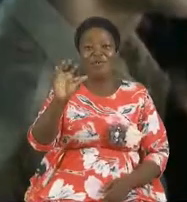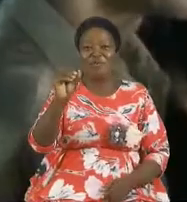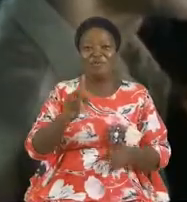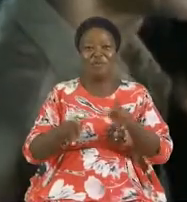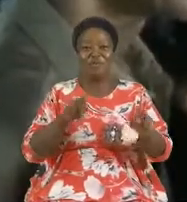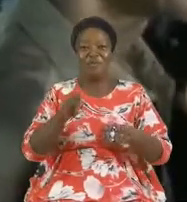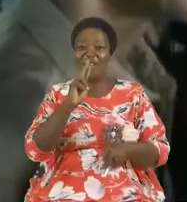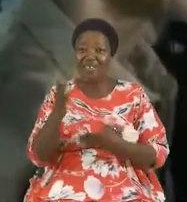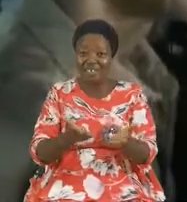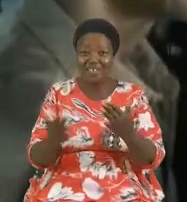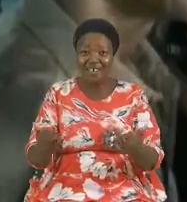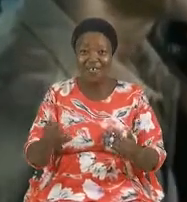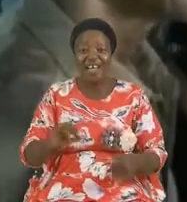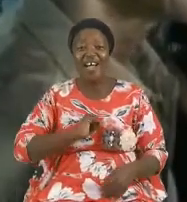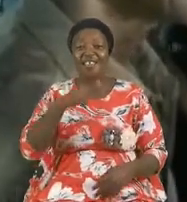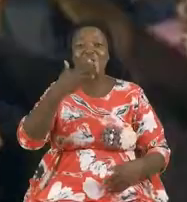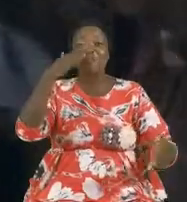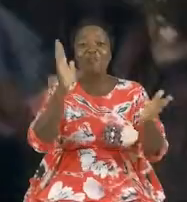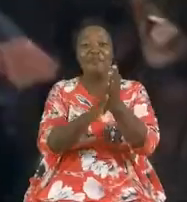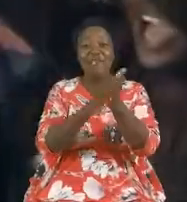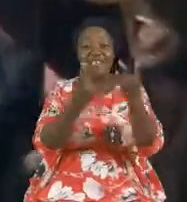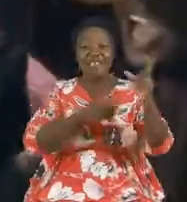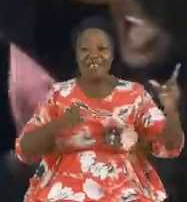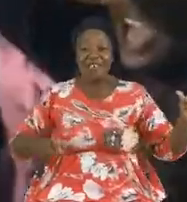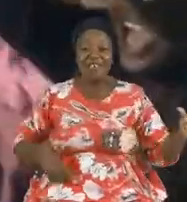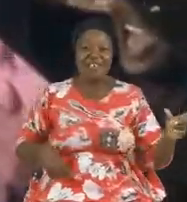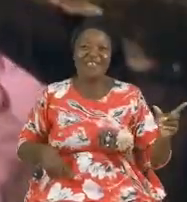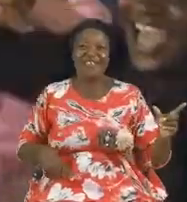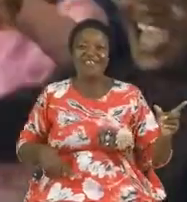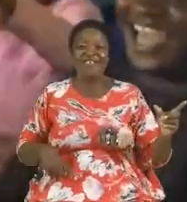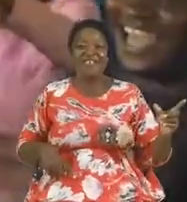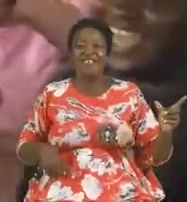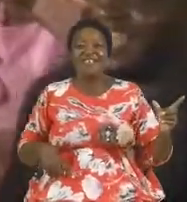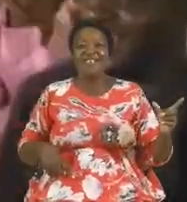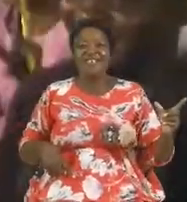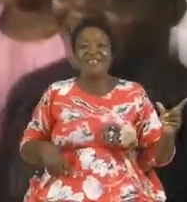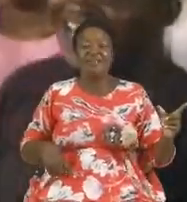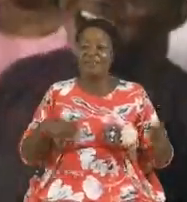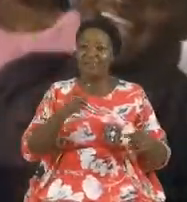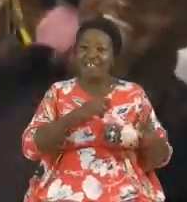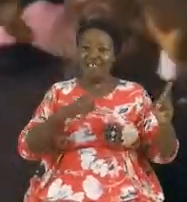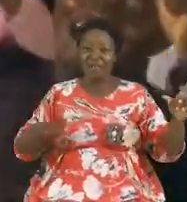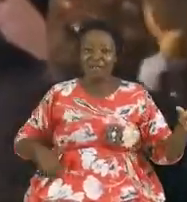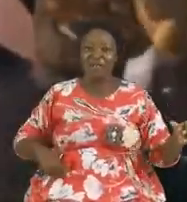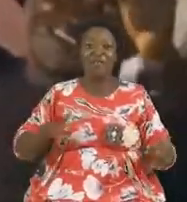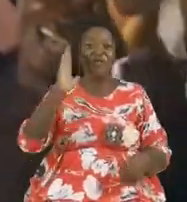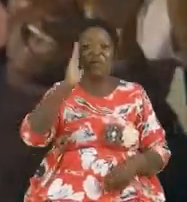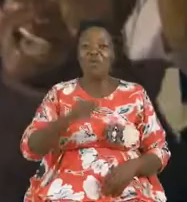Great to you people, are you there? I said, praise the Lord.